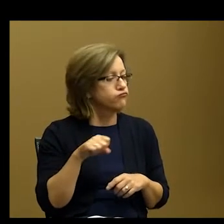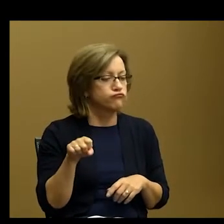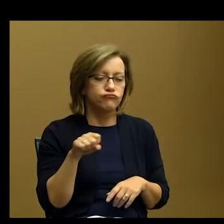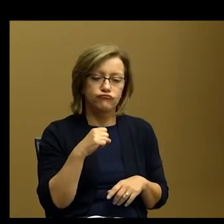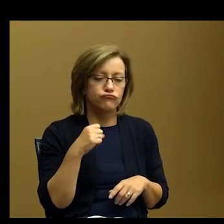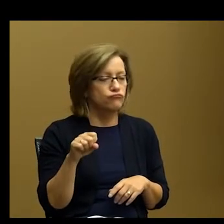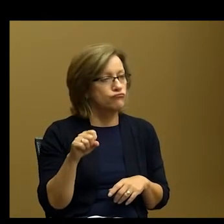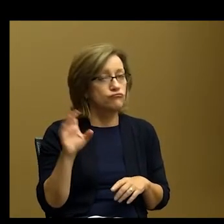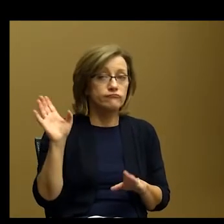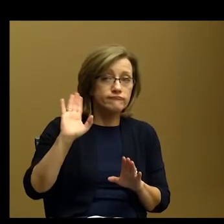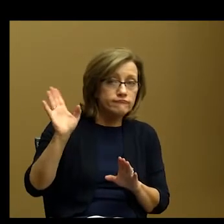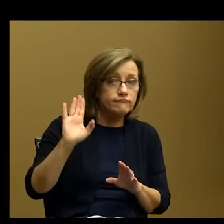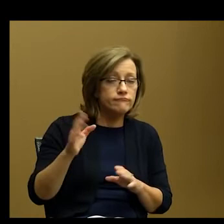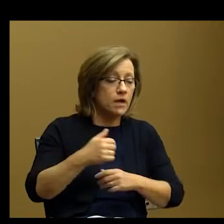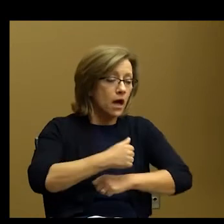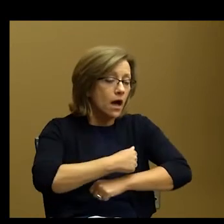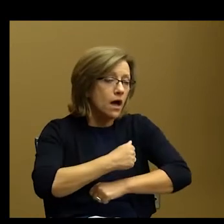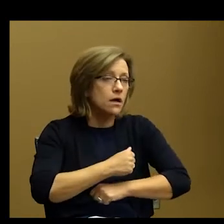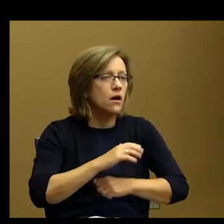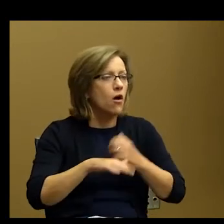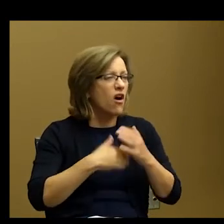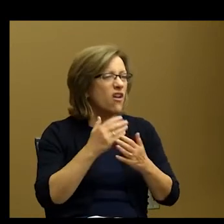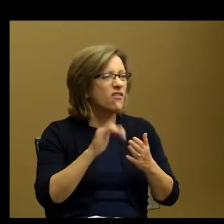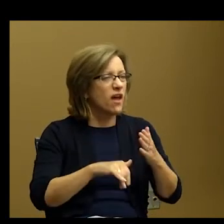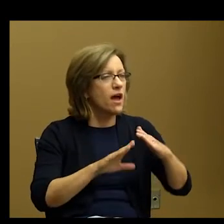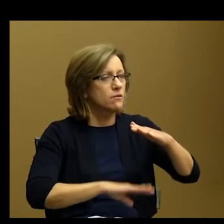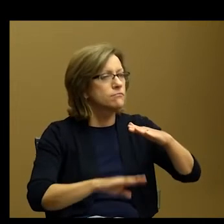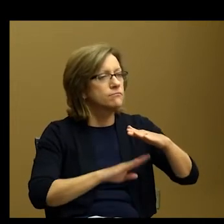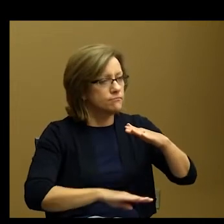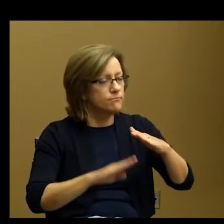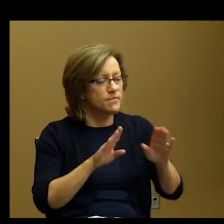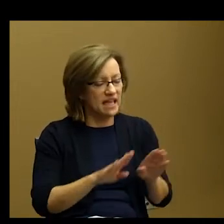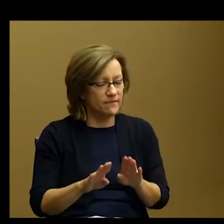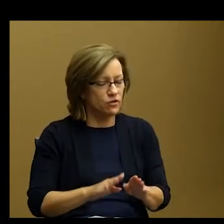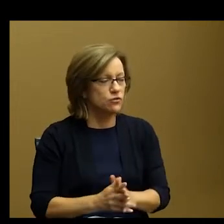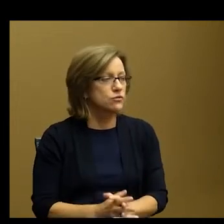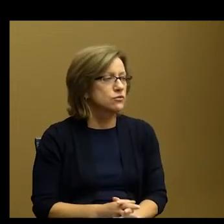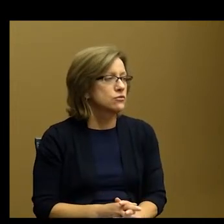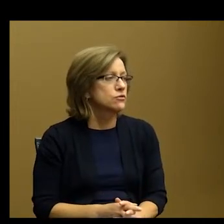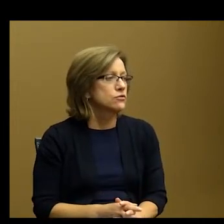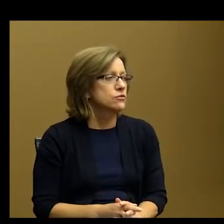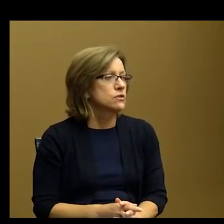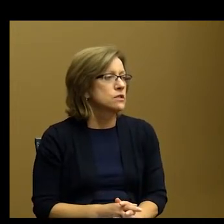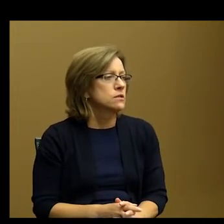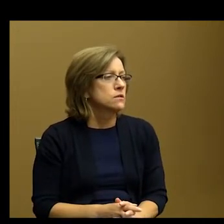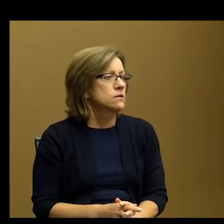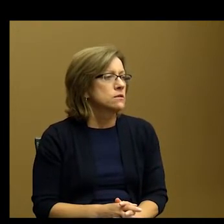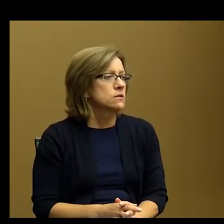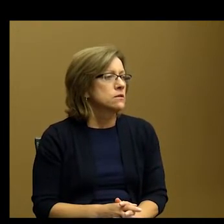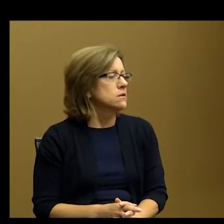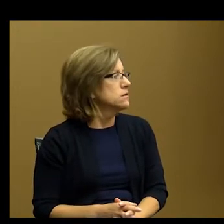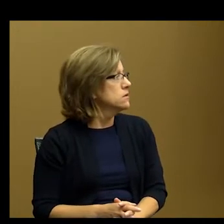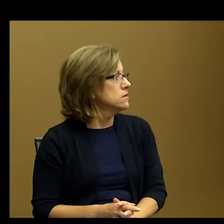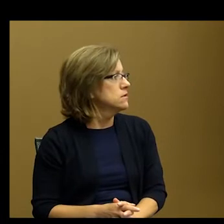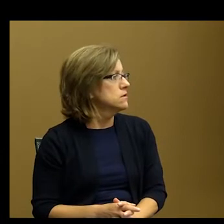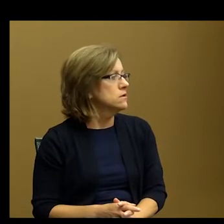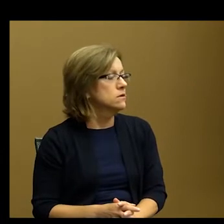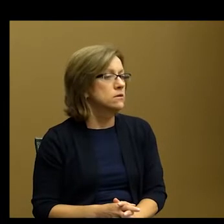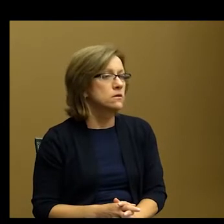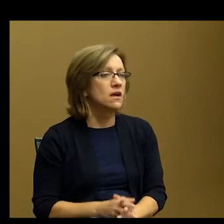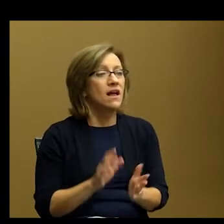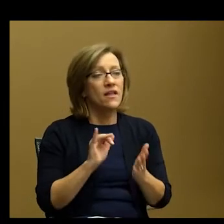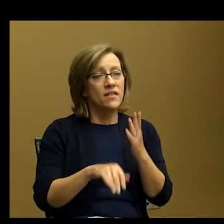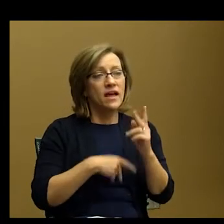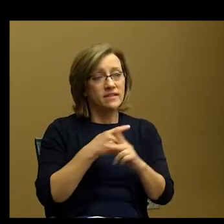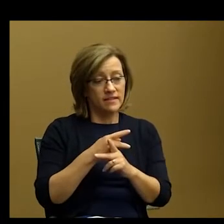waving, hugging, all of those kind of behaviors. Many of those gestures require